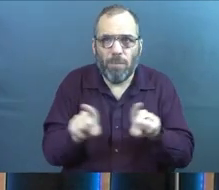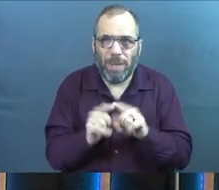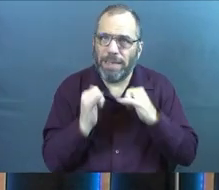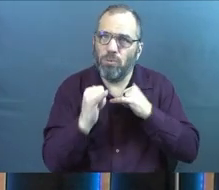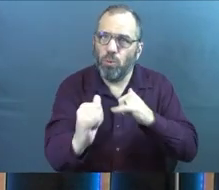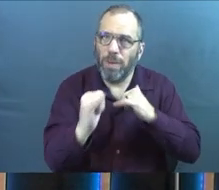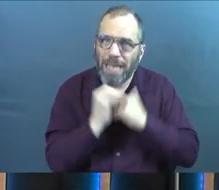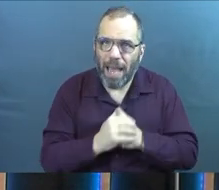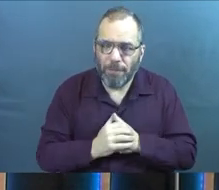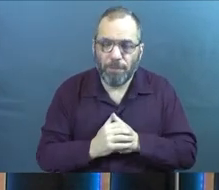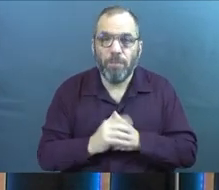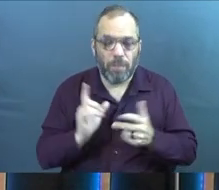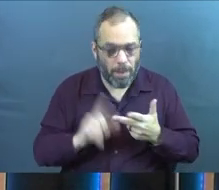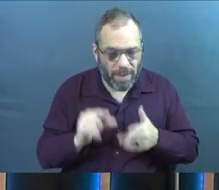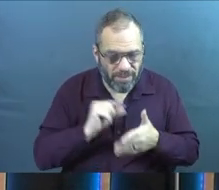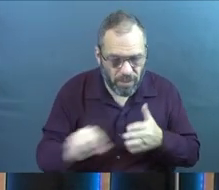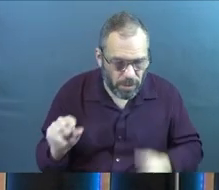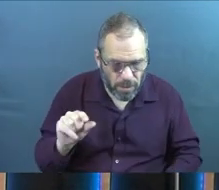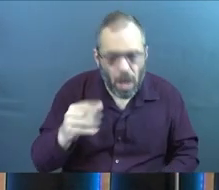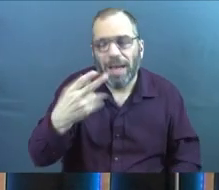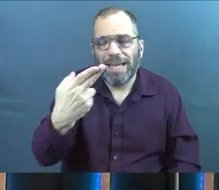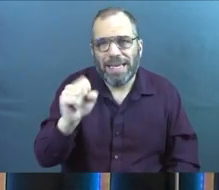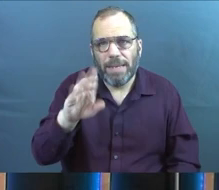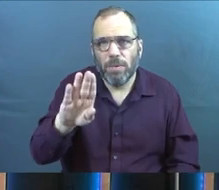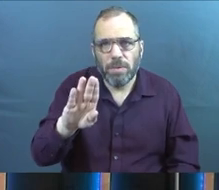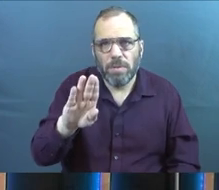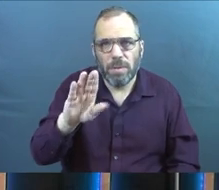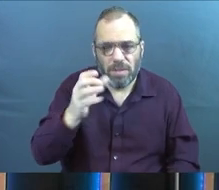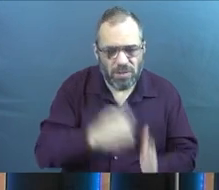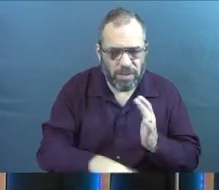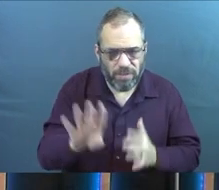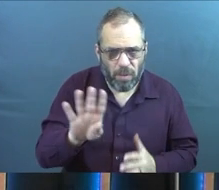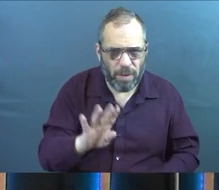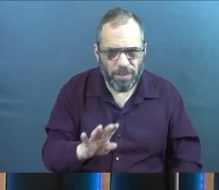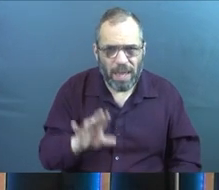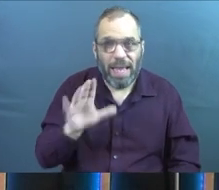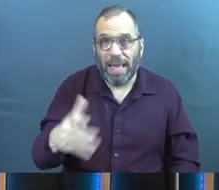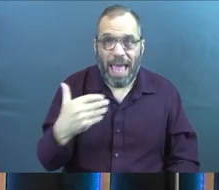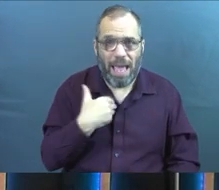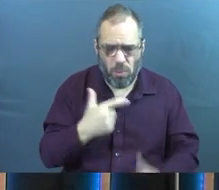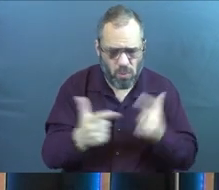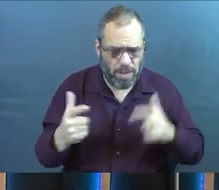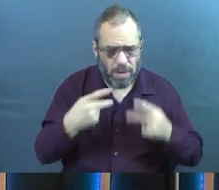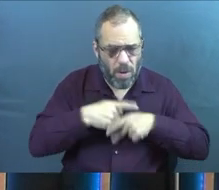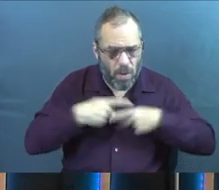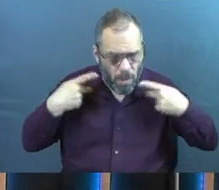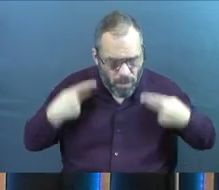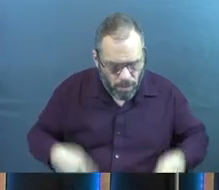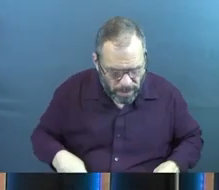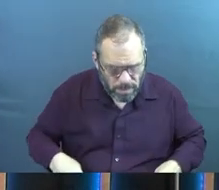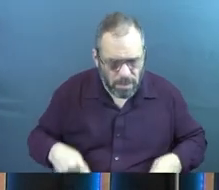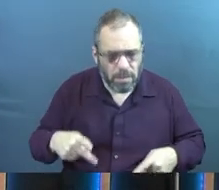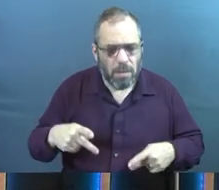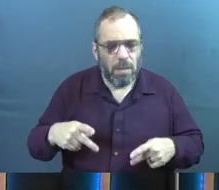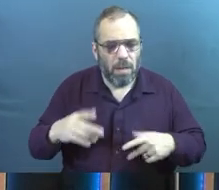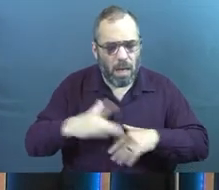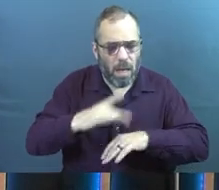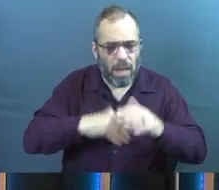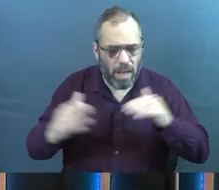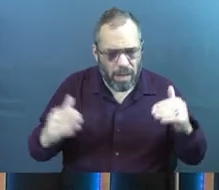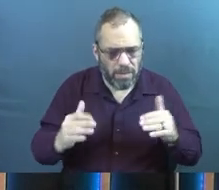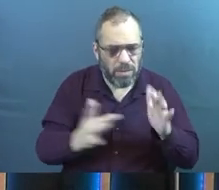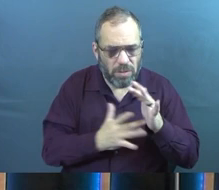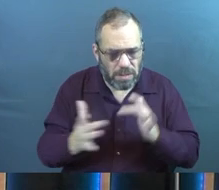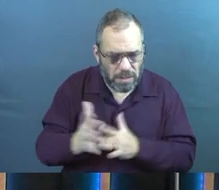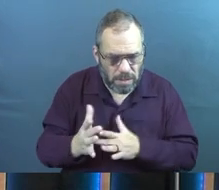that we do. And not only that, but look at this, Hebrews 4, 14 through 15. So then, since we have a great high priest who has entered heaven, Jesus, the